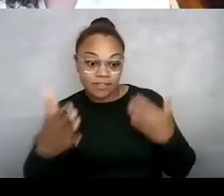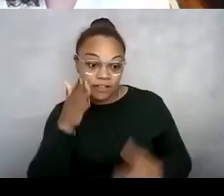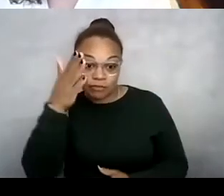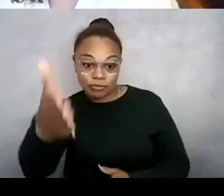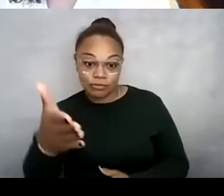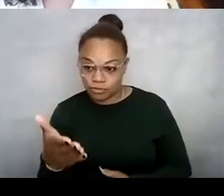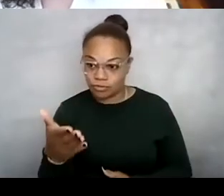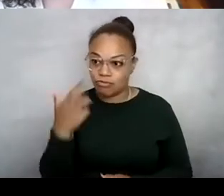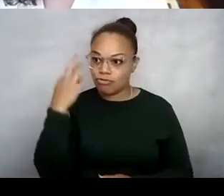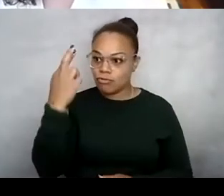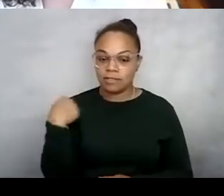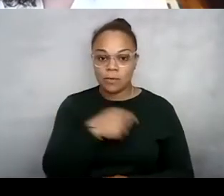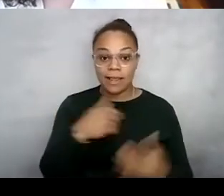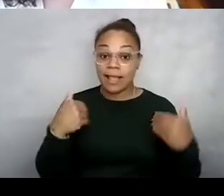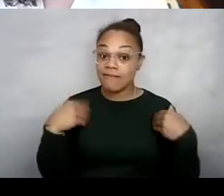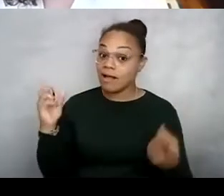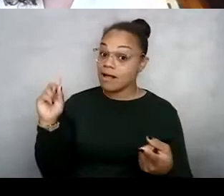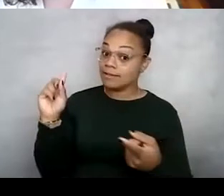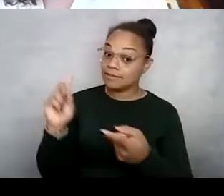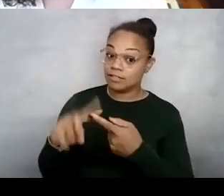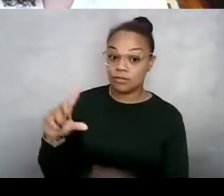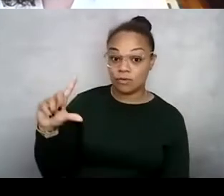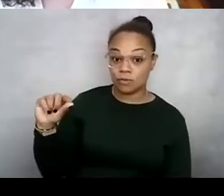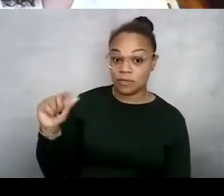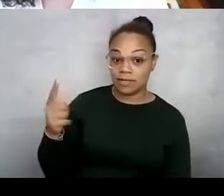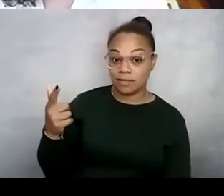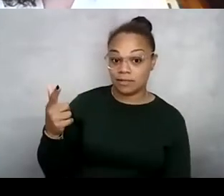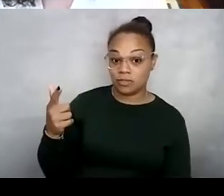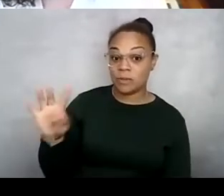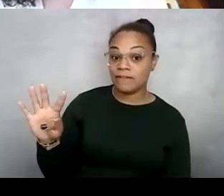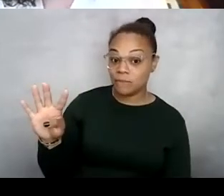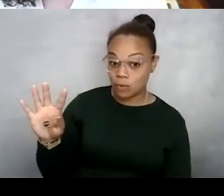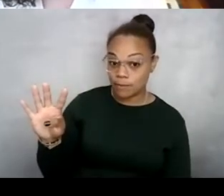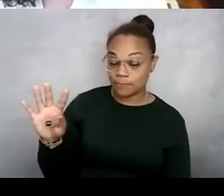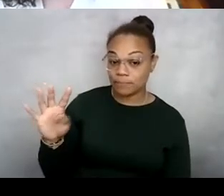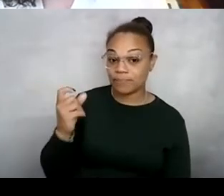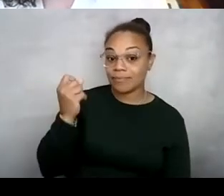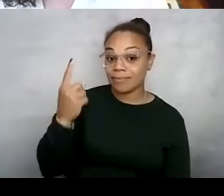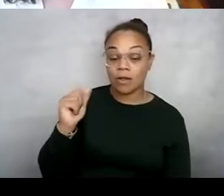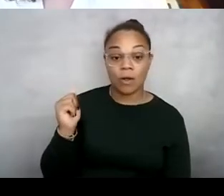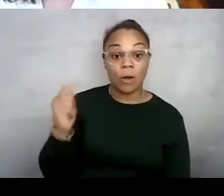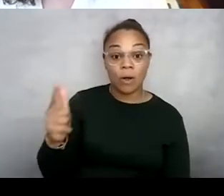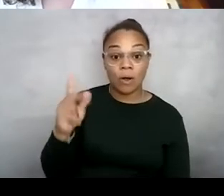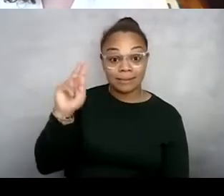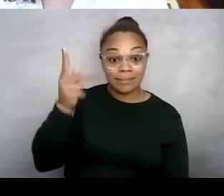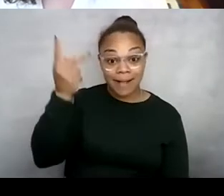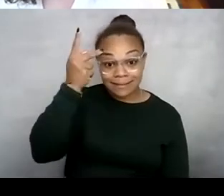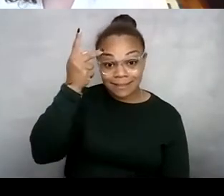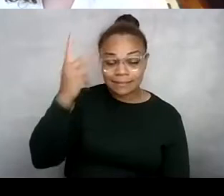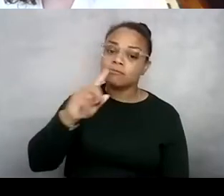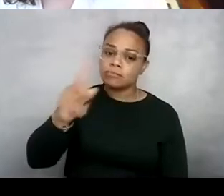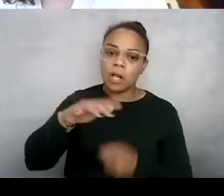2024 to get things done. And I'll end with this. All politics is local. When I moved to North Carolina